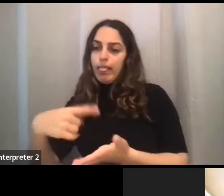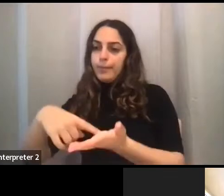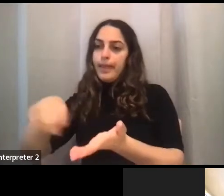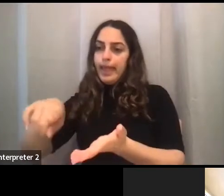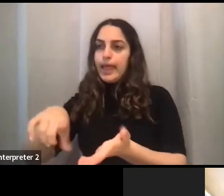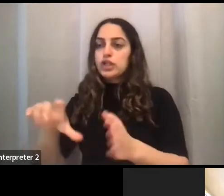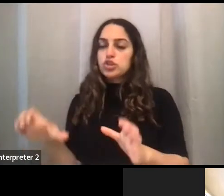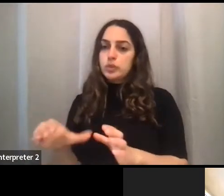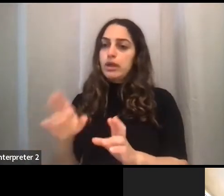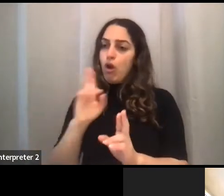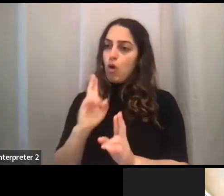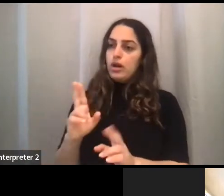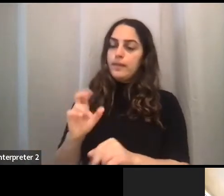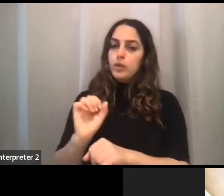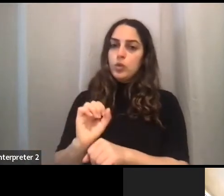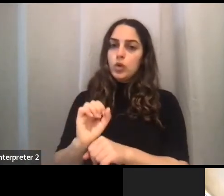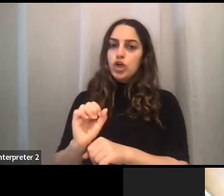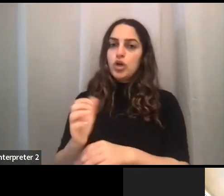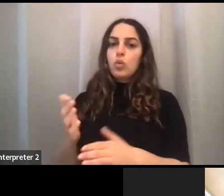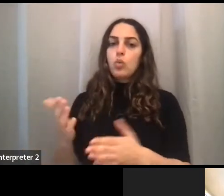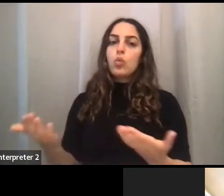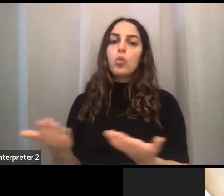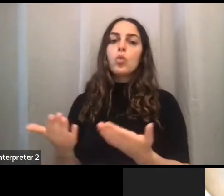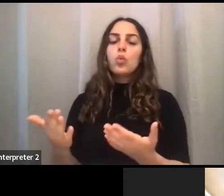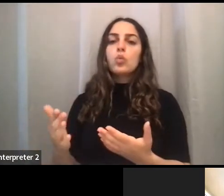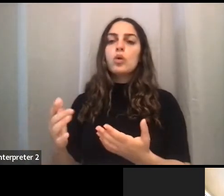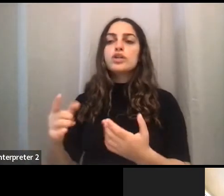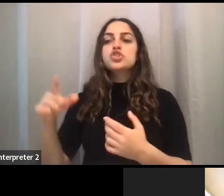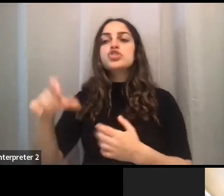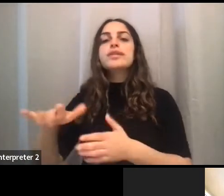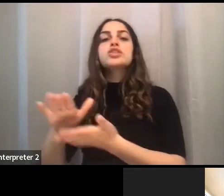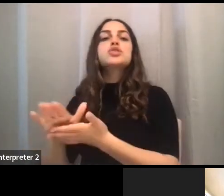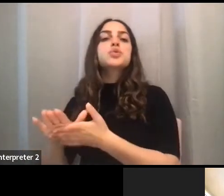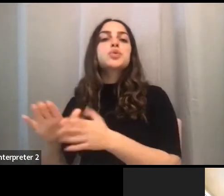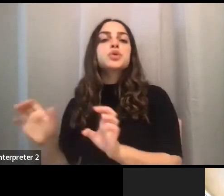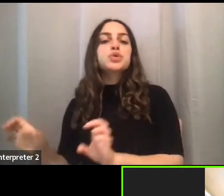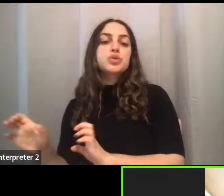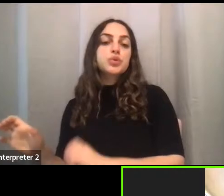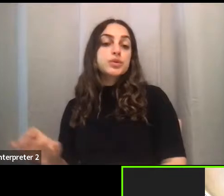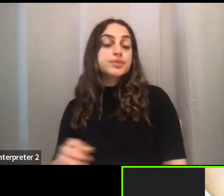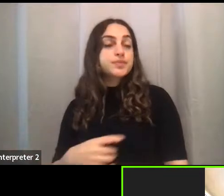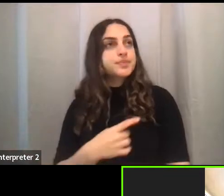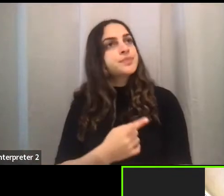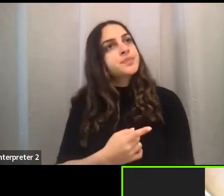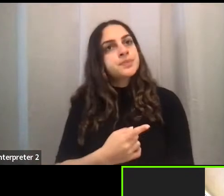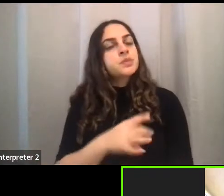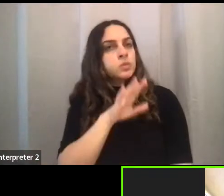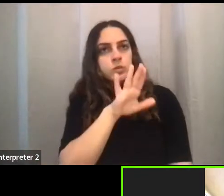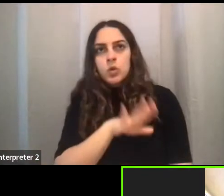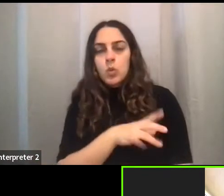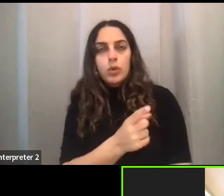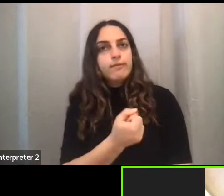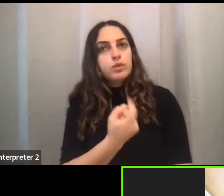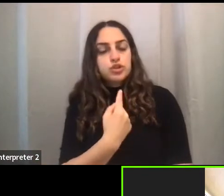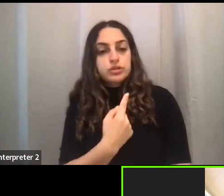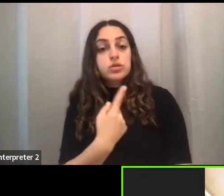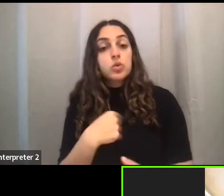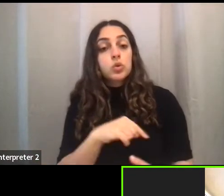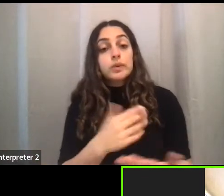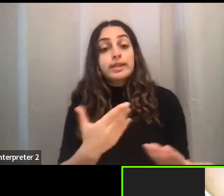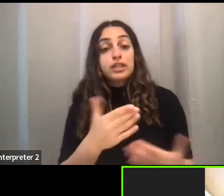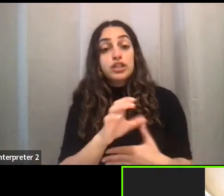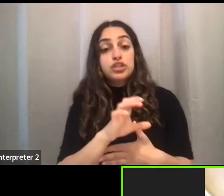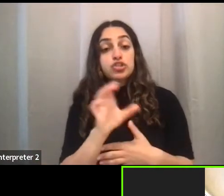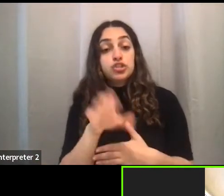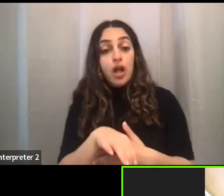know honorable work what what should the schools be doing oh that's a great question wonderful question because we here at chicago women